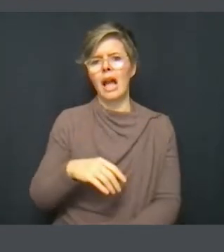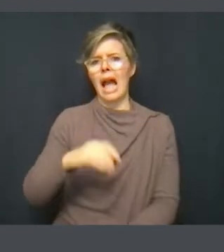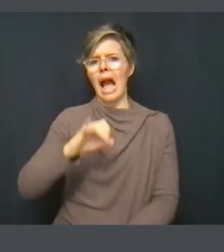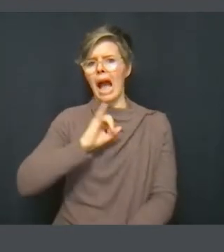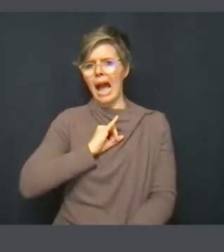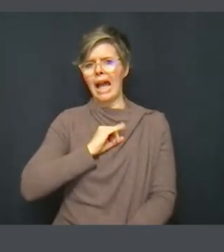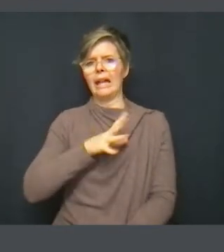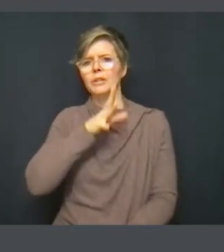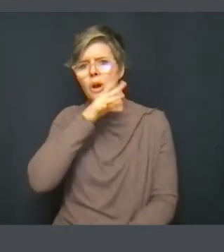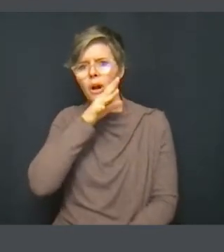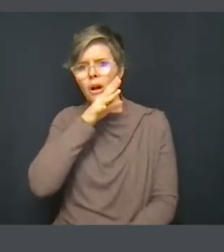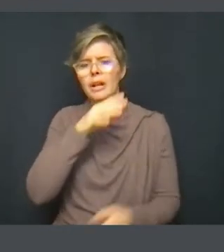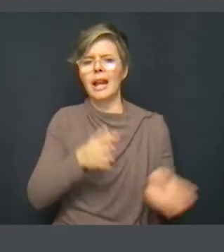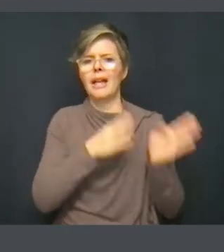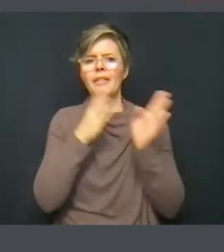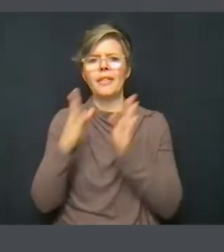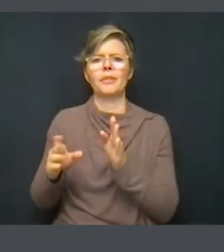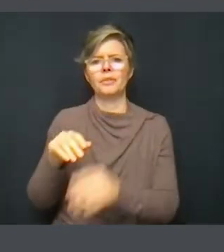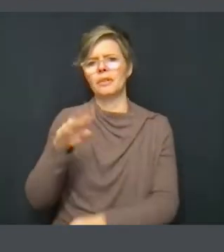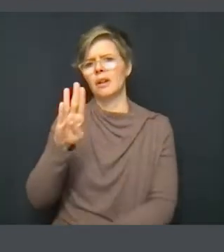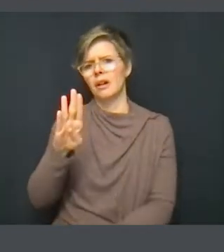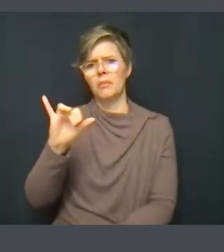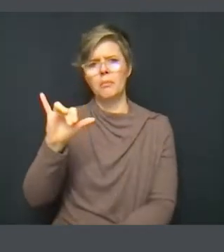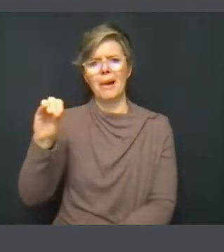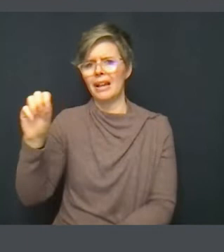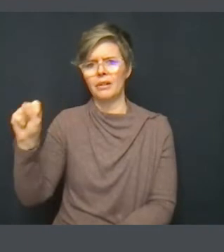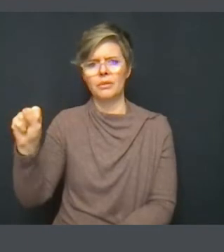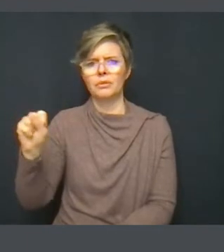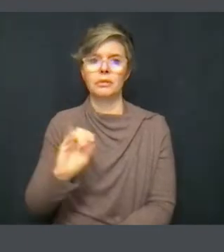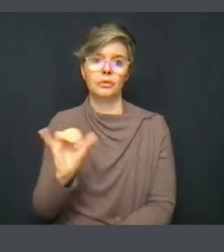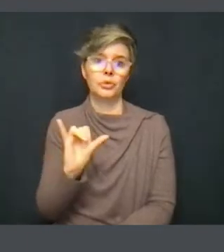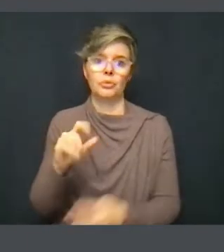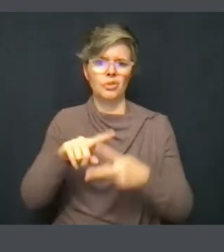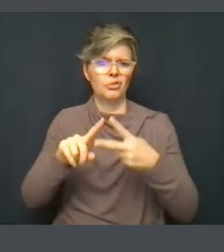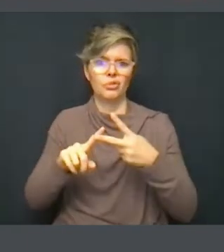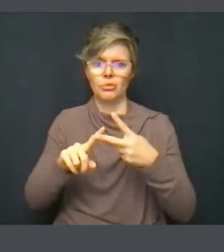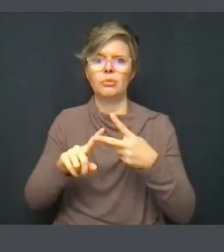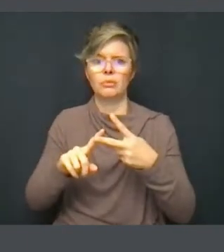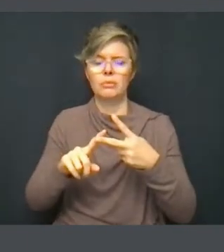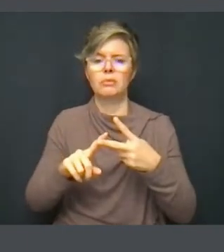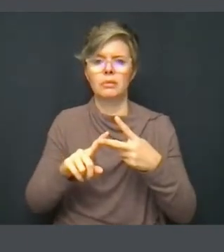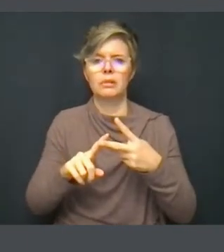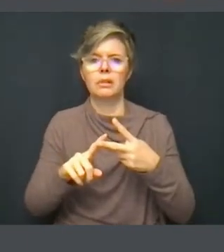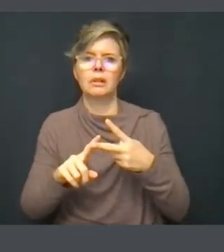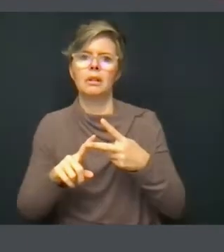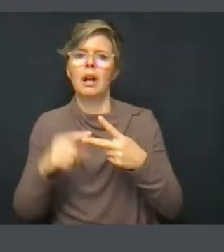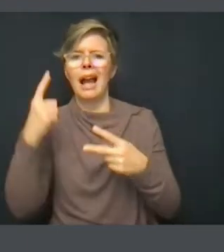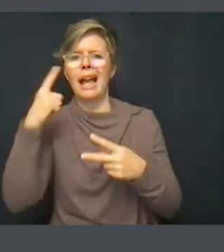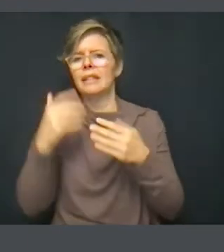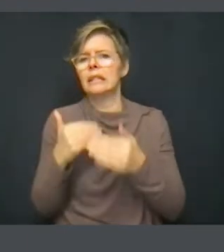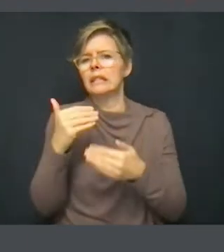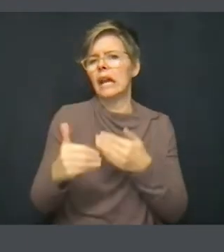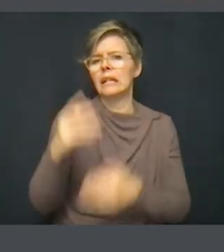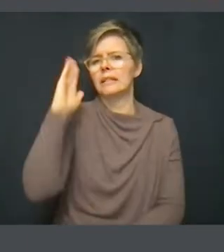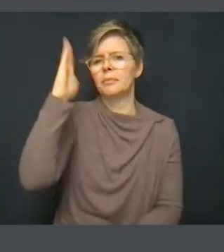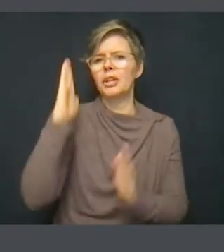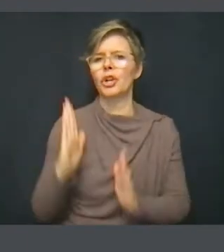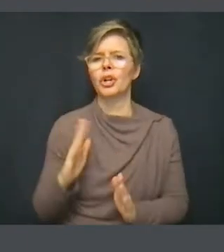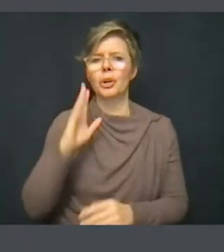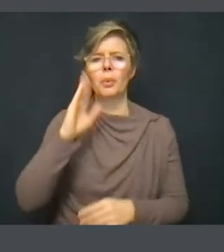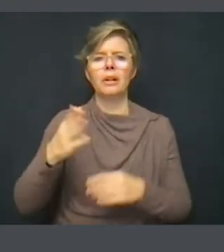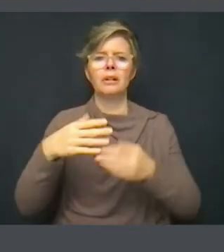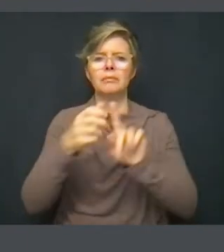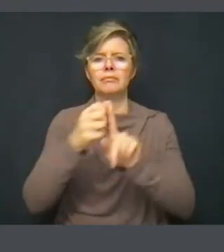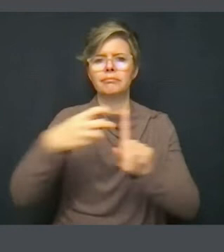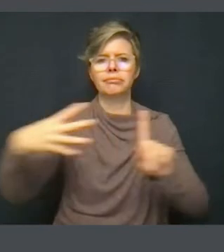they're not the only ones, but those are good ones, but there's other ones too. And I believe our next speakers are going to talk about another set